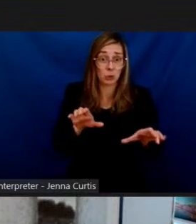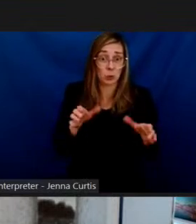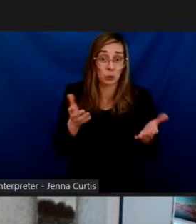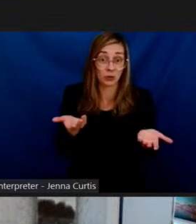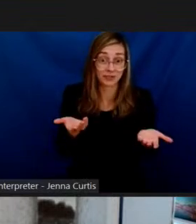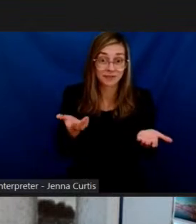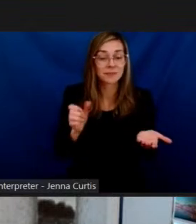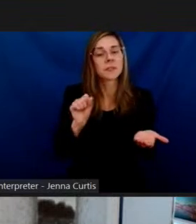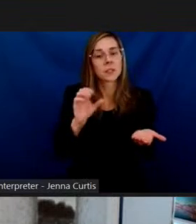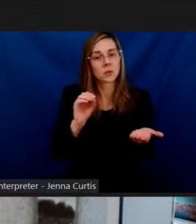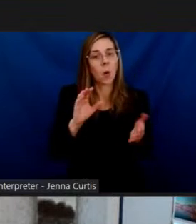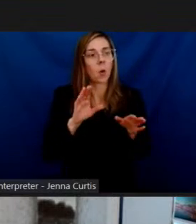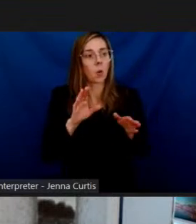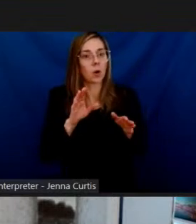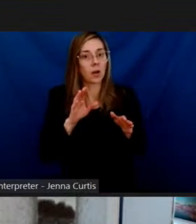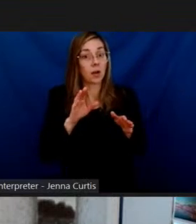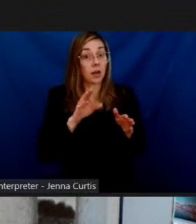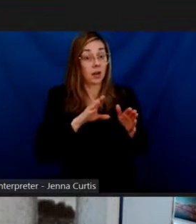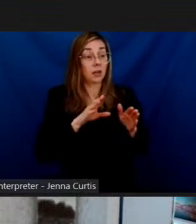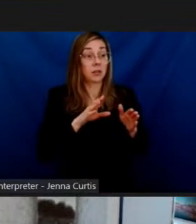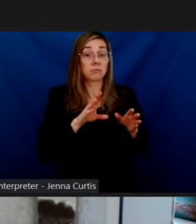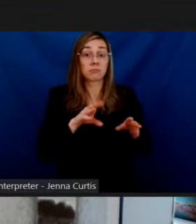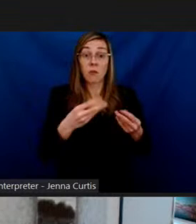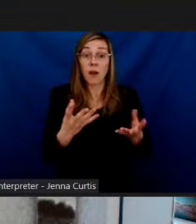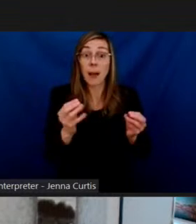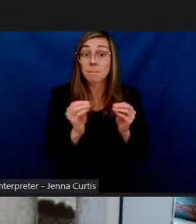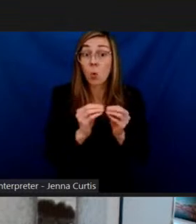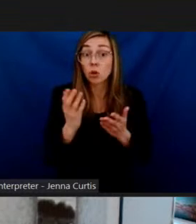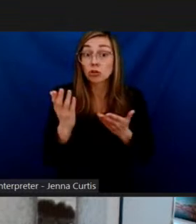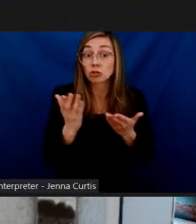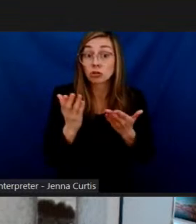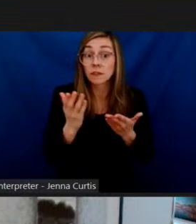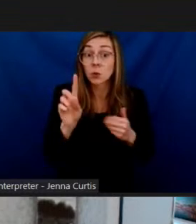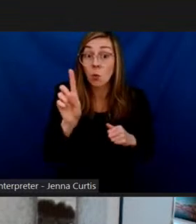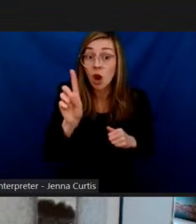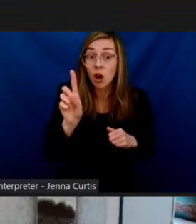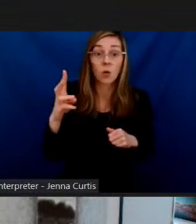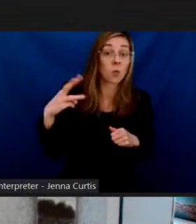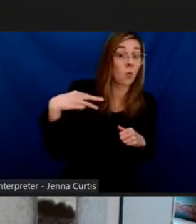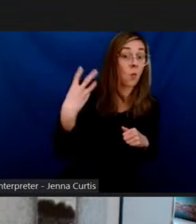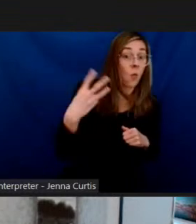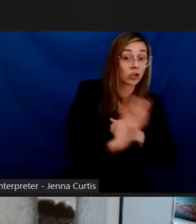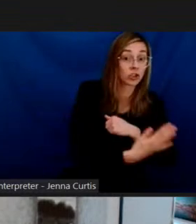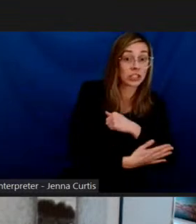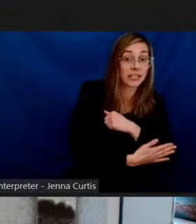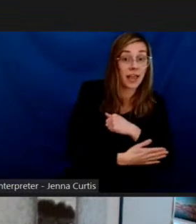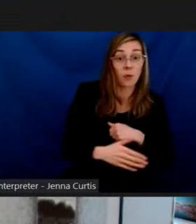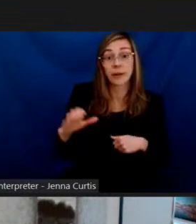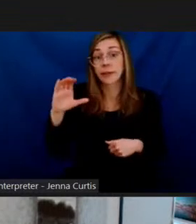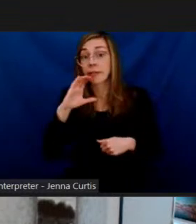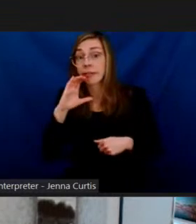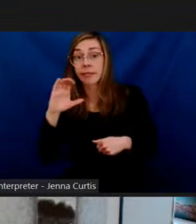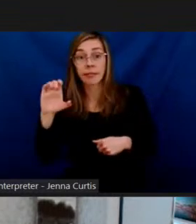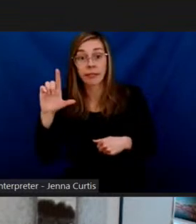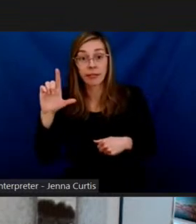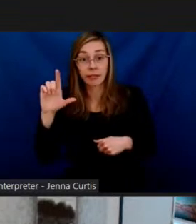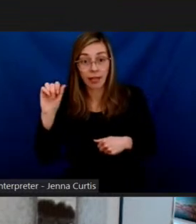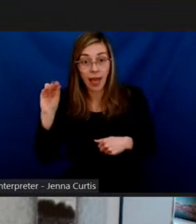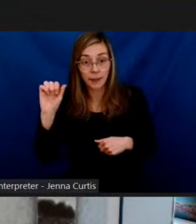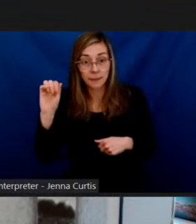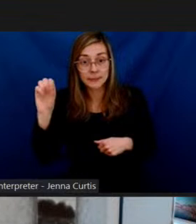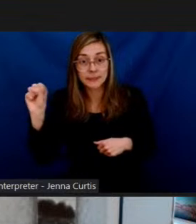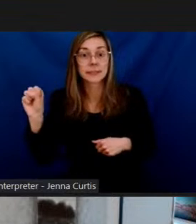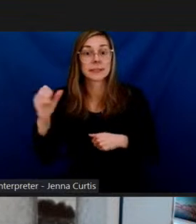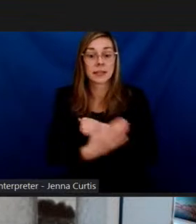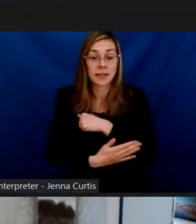development of those services in Clackamas and Washington County has been terrific. Vancouver has been greatly expanding its